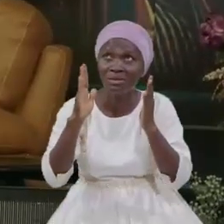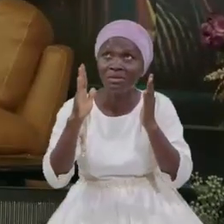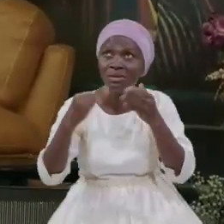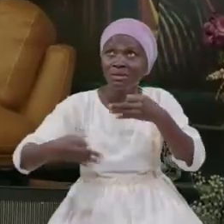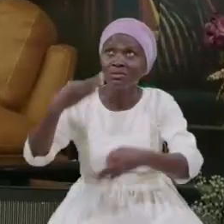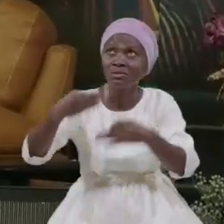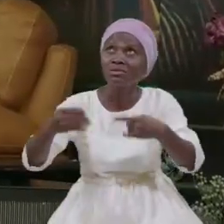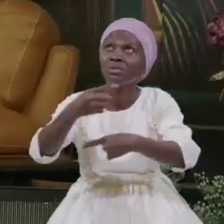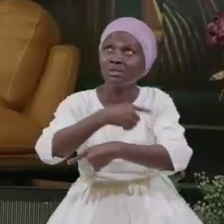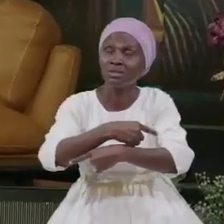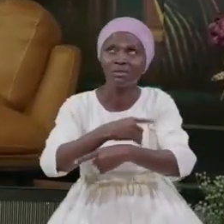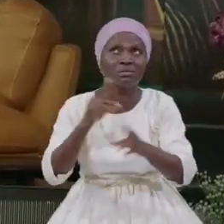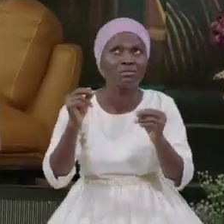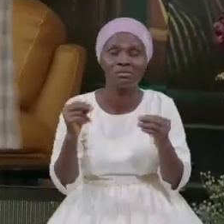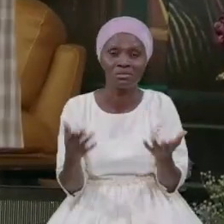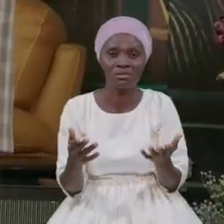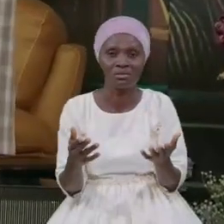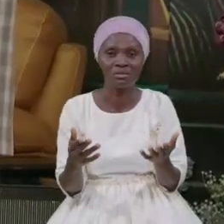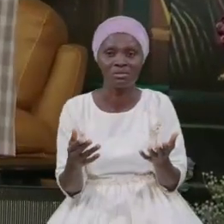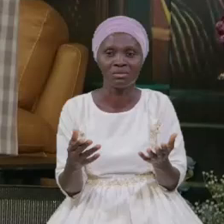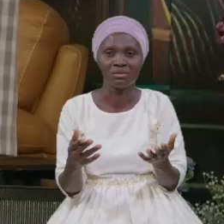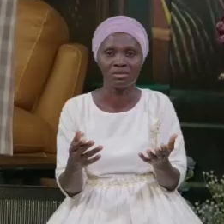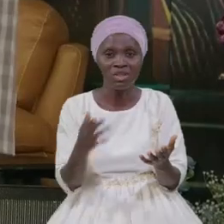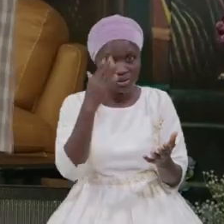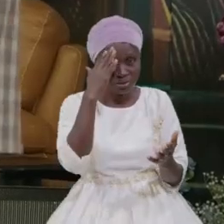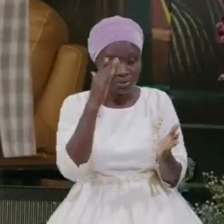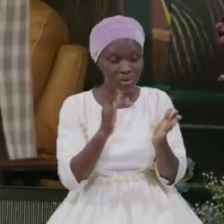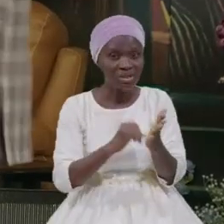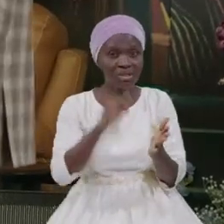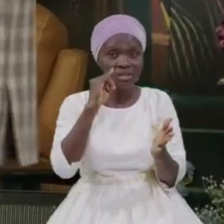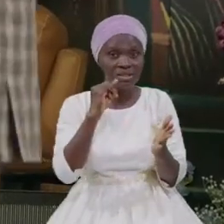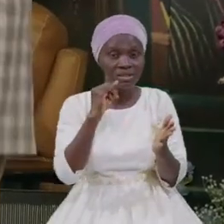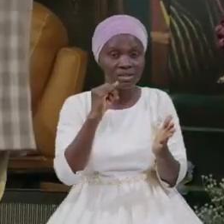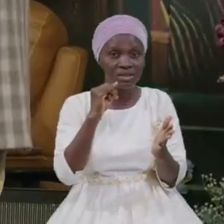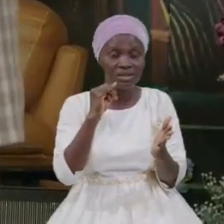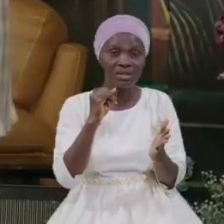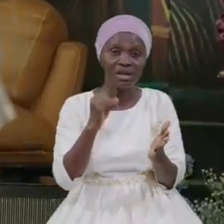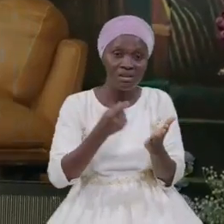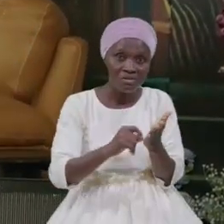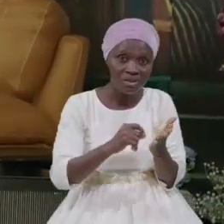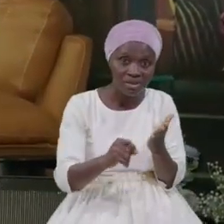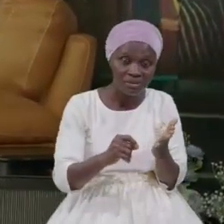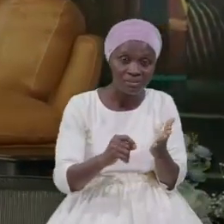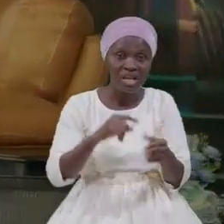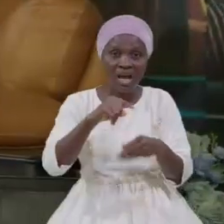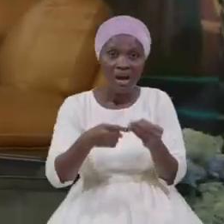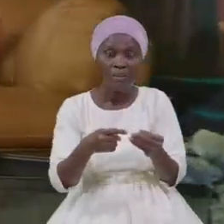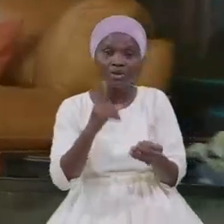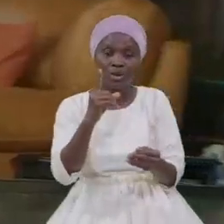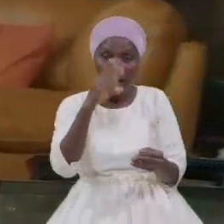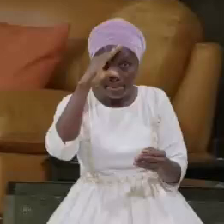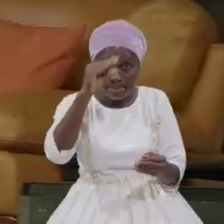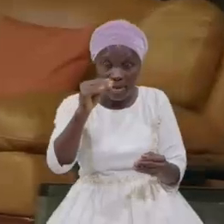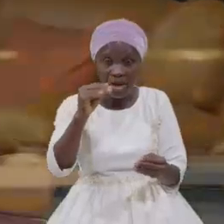day. It's appointed unto men once to die. And after this, the